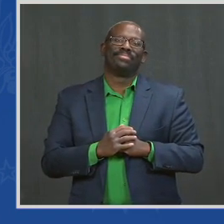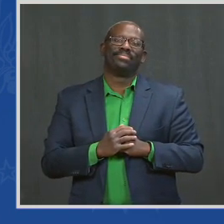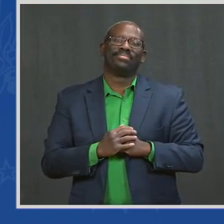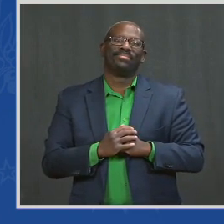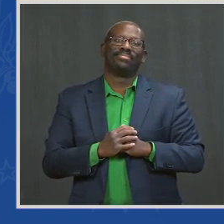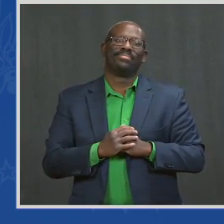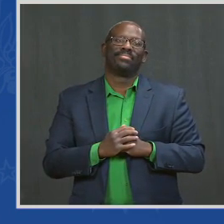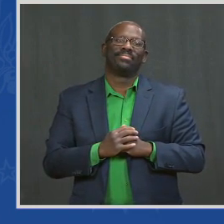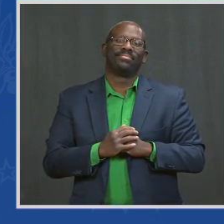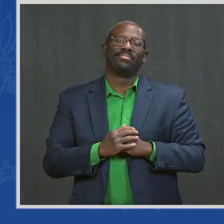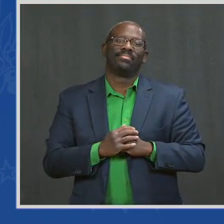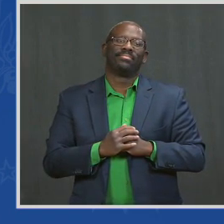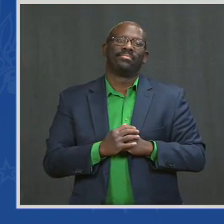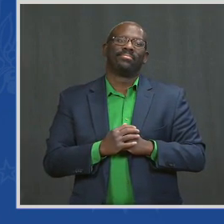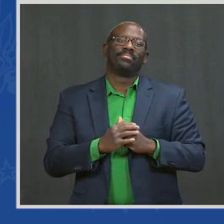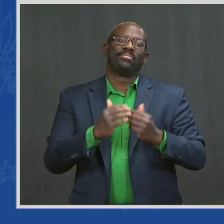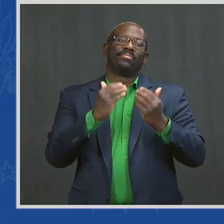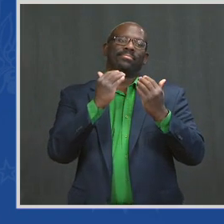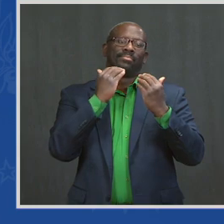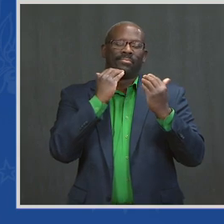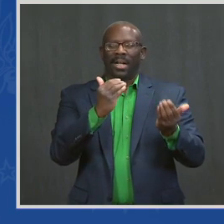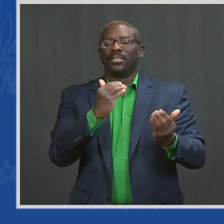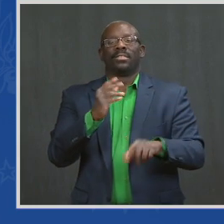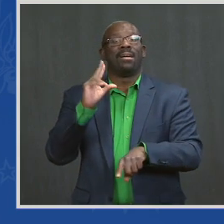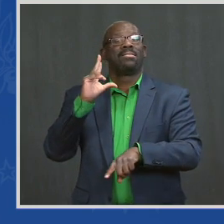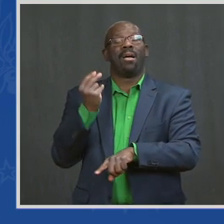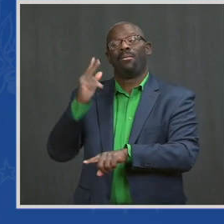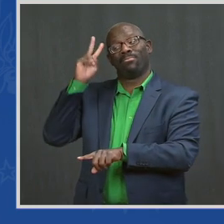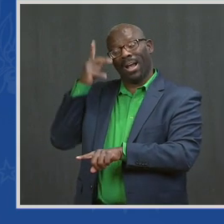Thank you, Madam Vice President.